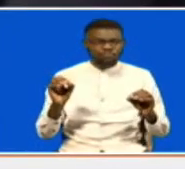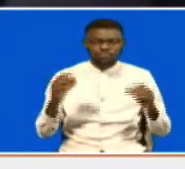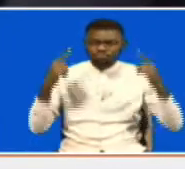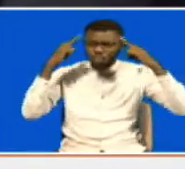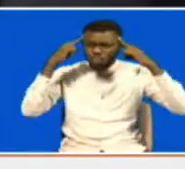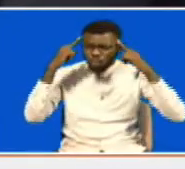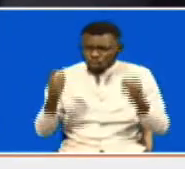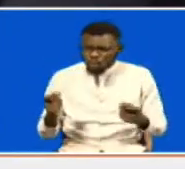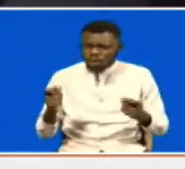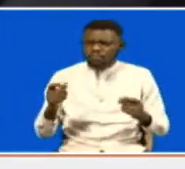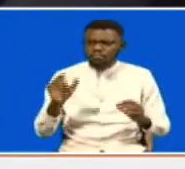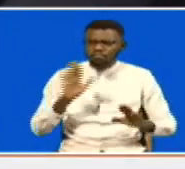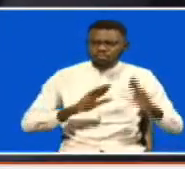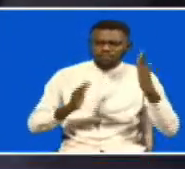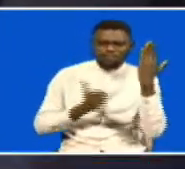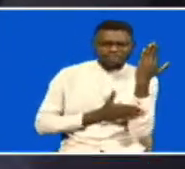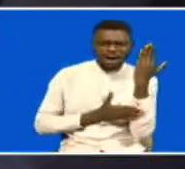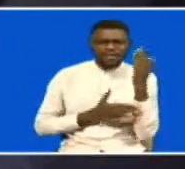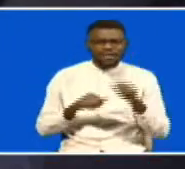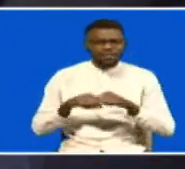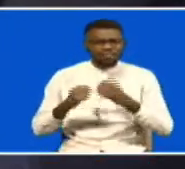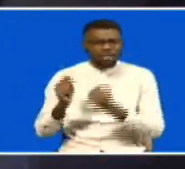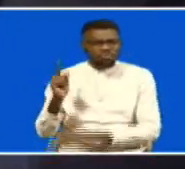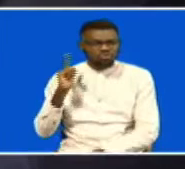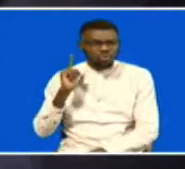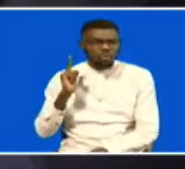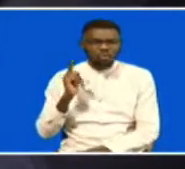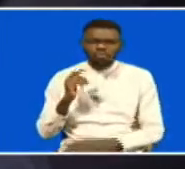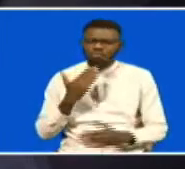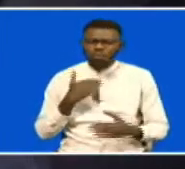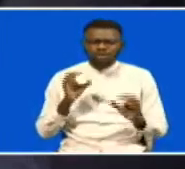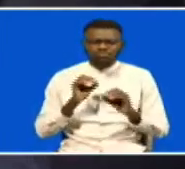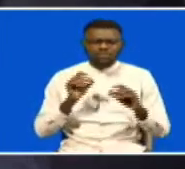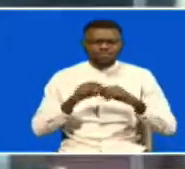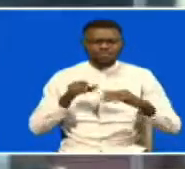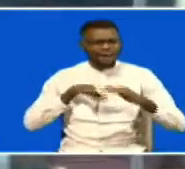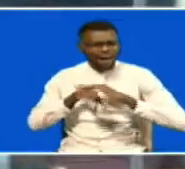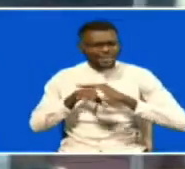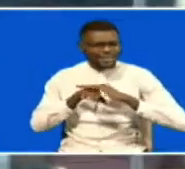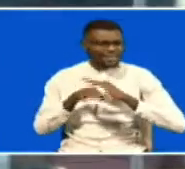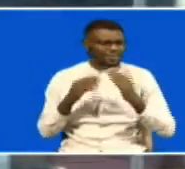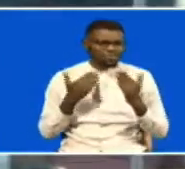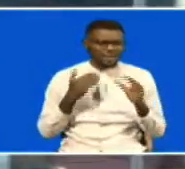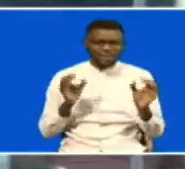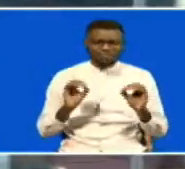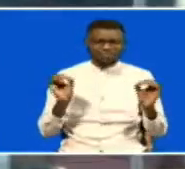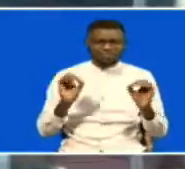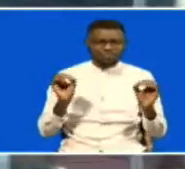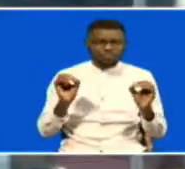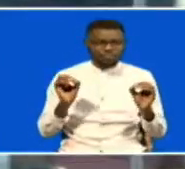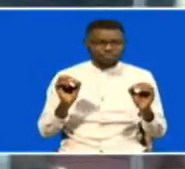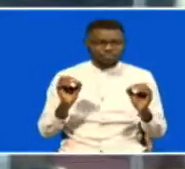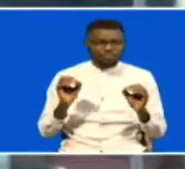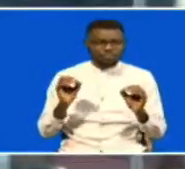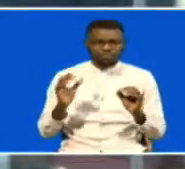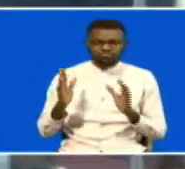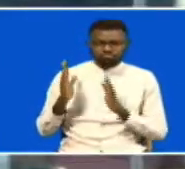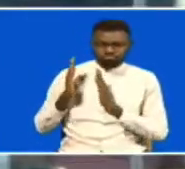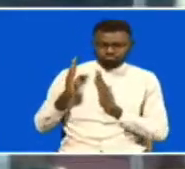and unlawful behavior, including unauthorized access. Wakati huo huo, waziri wa usalama